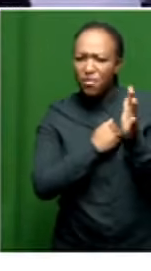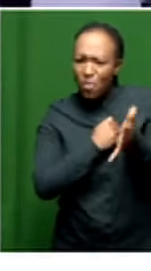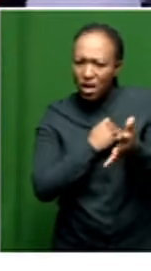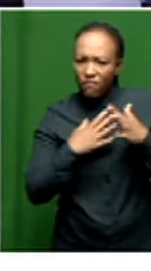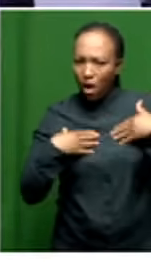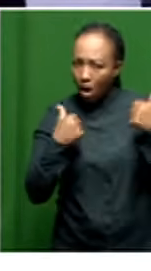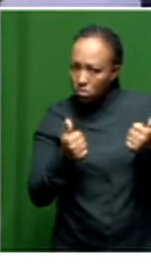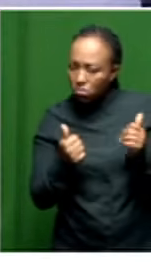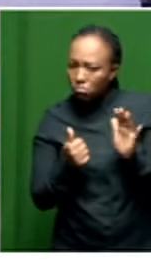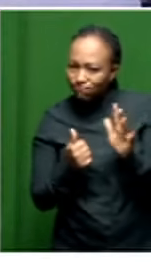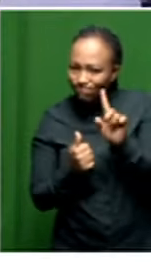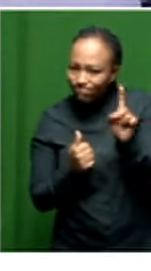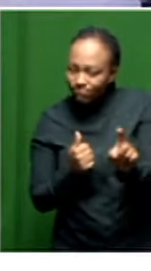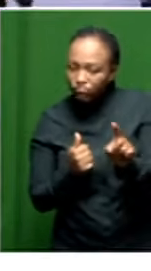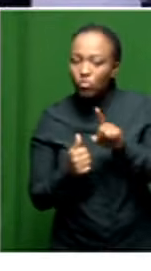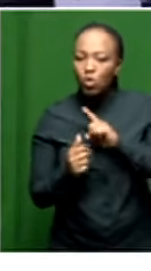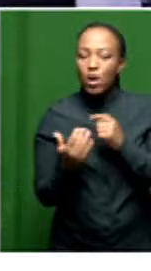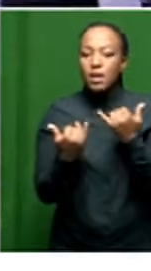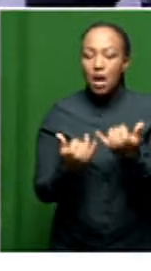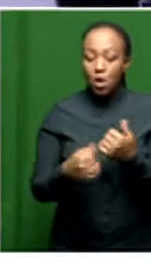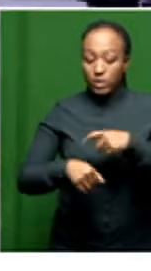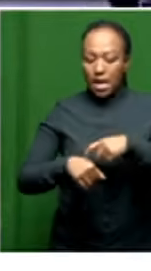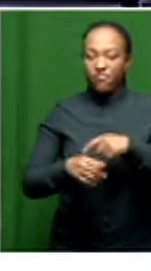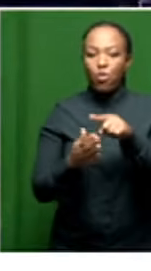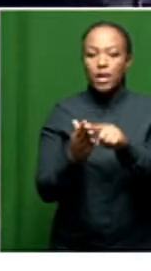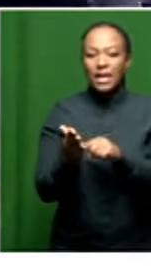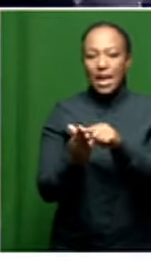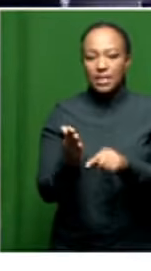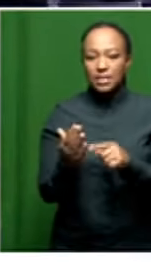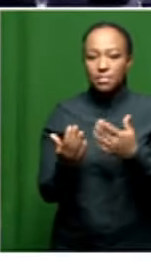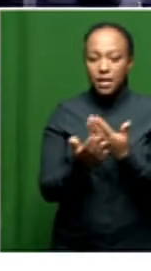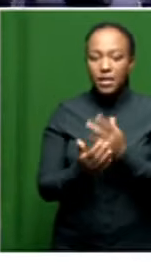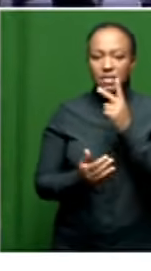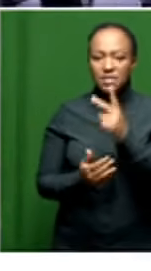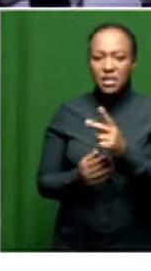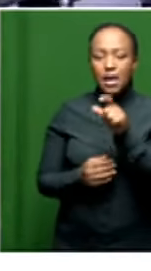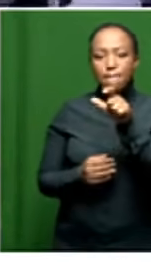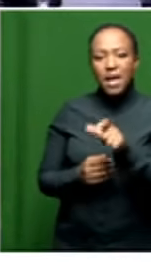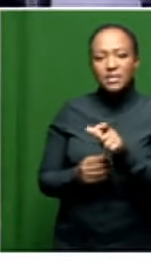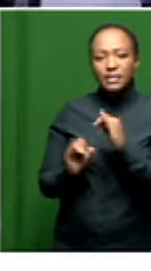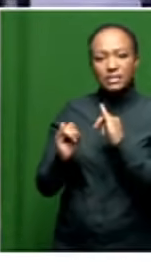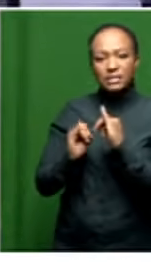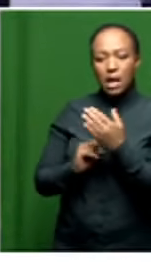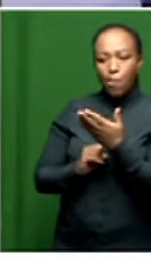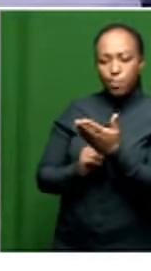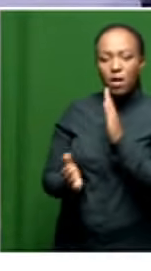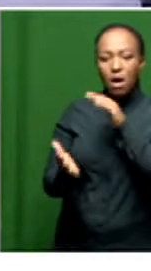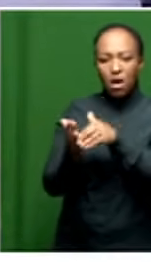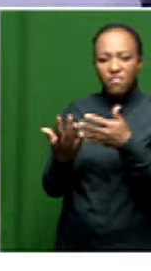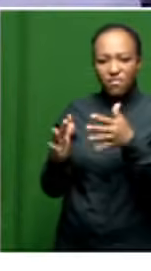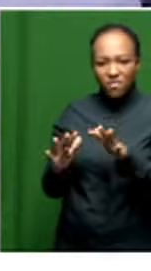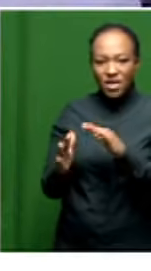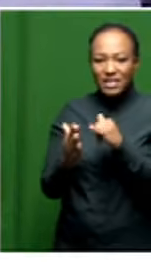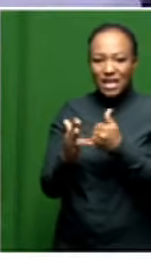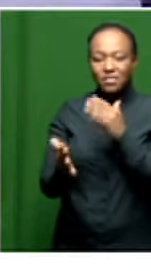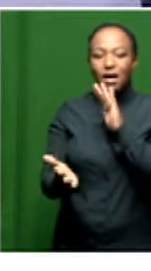everything else as we do move into the elections. Well, I can actually see that my guest has arrived now, believe it or not. He's just